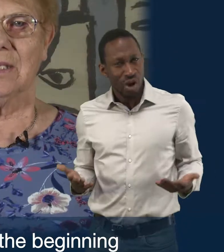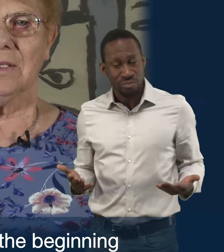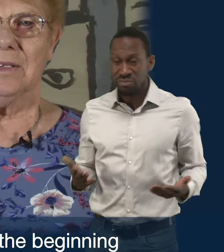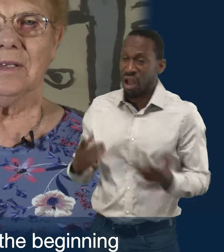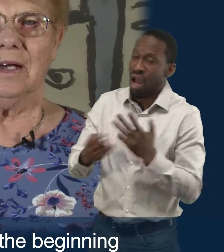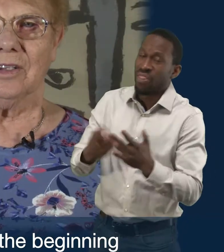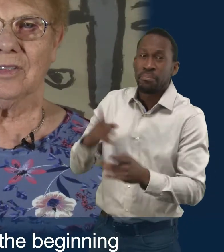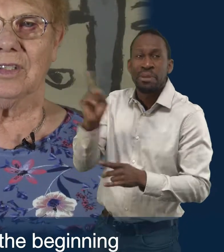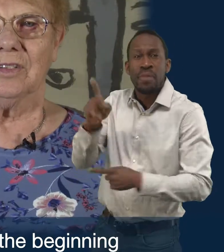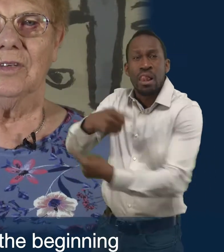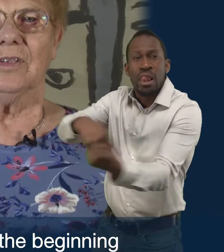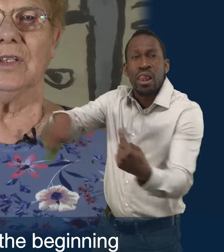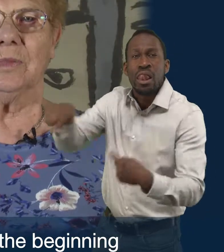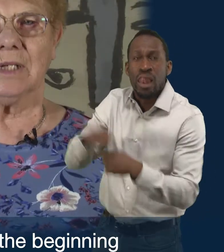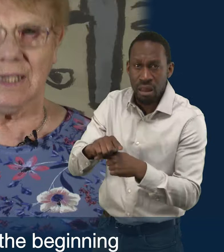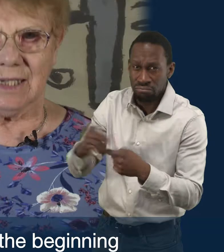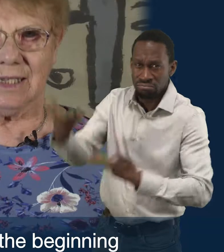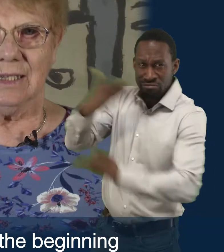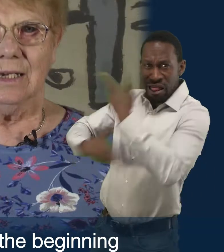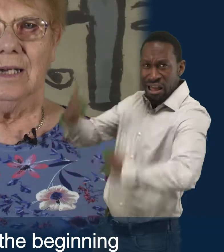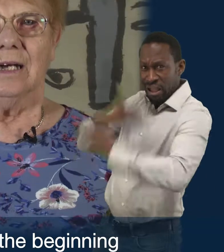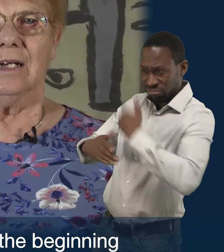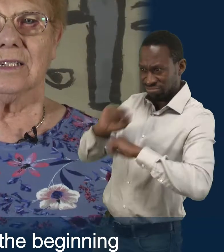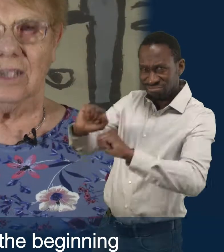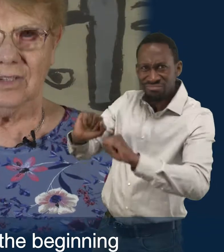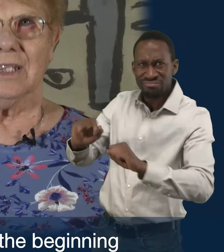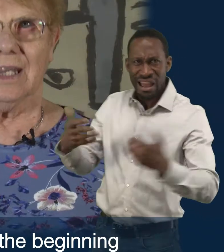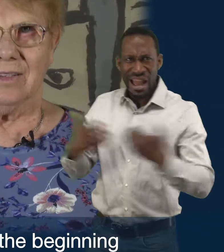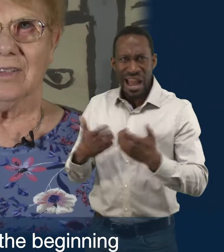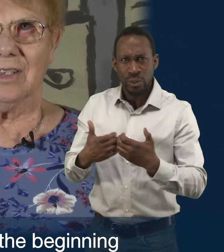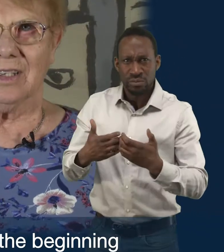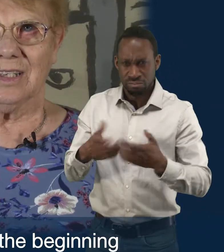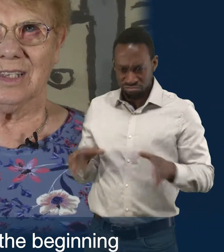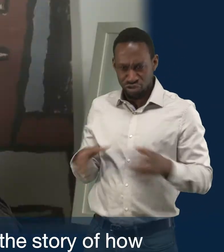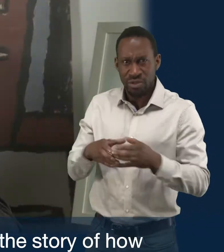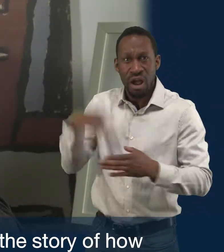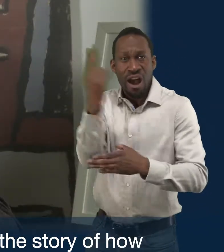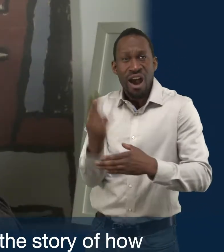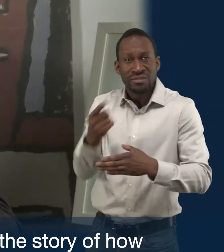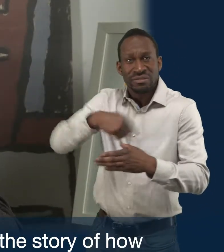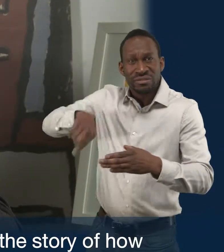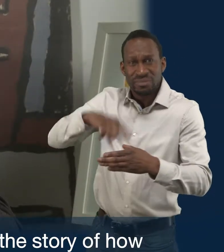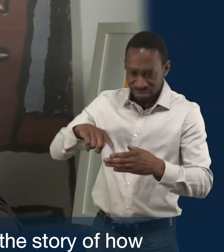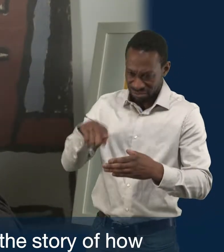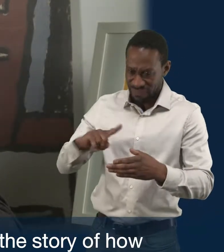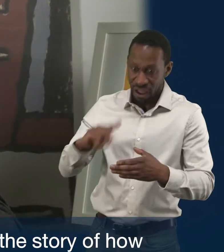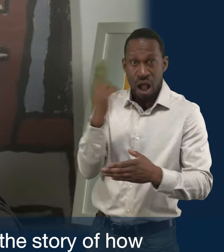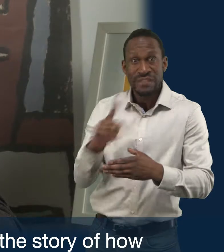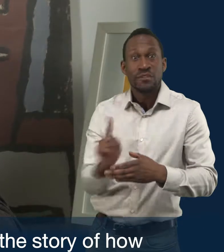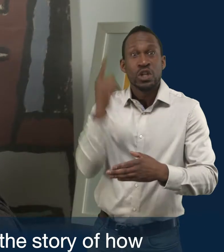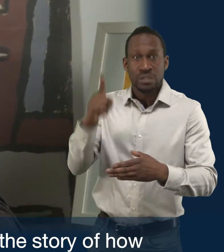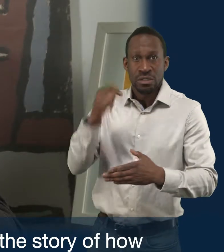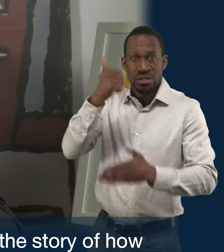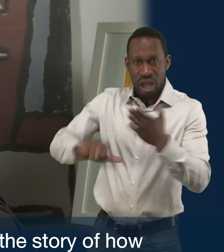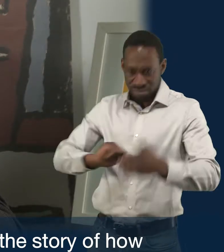Many of the artists from the beginning are gone now. So other people are